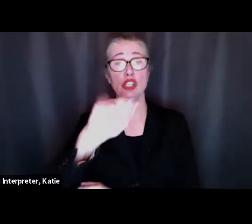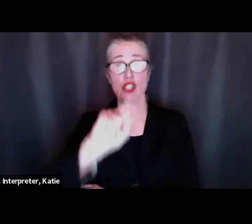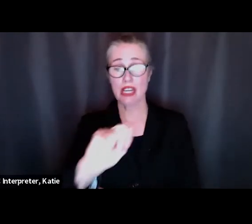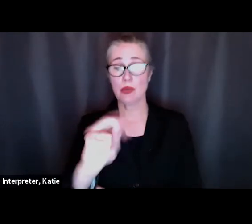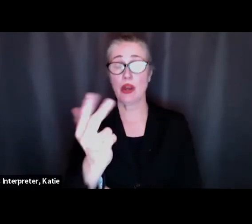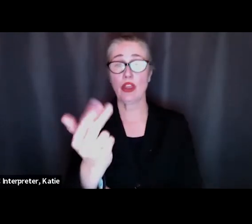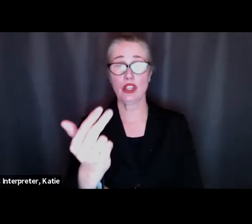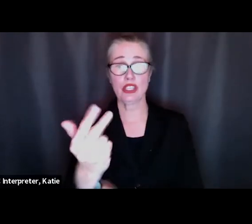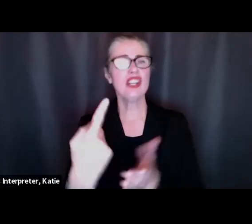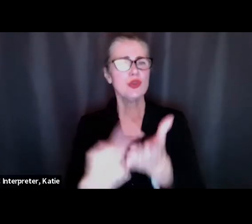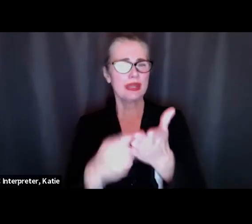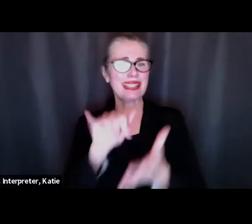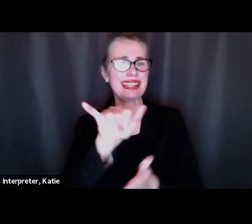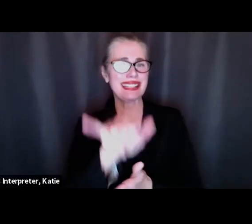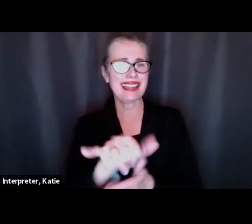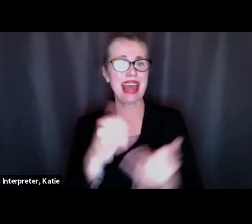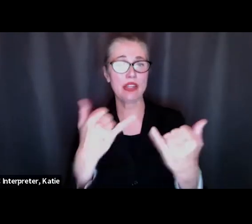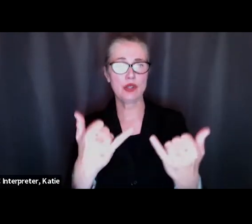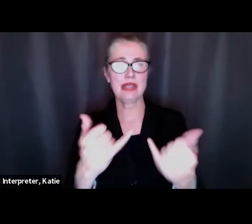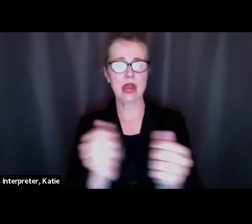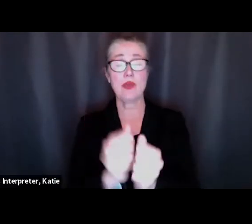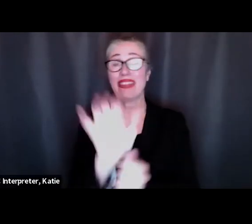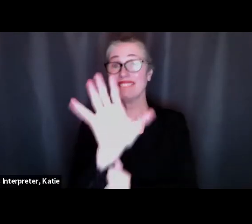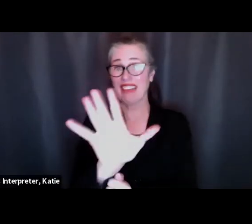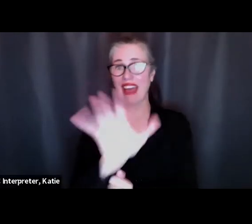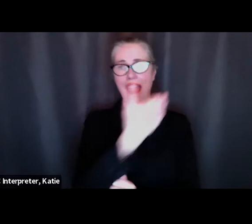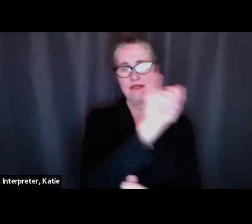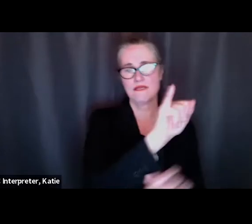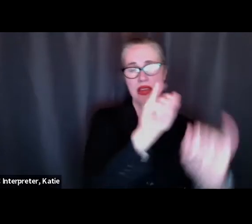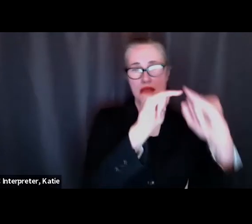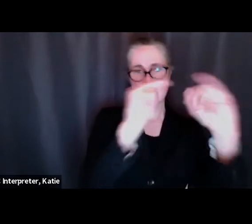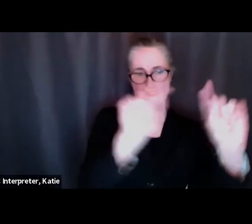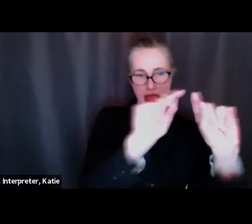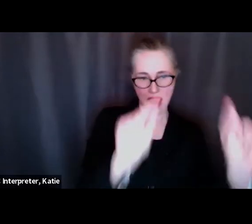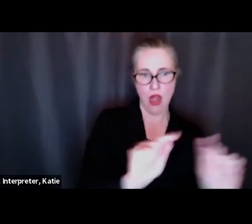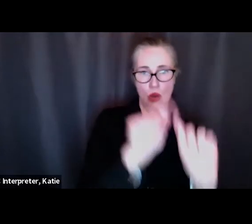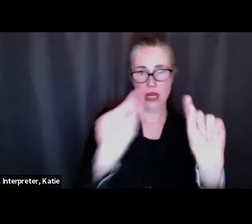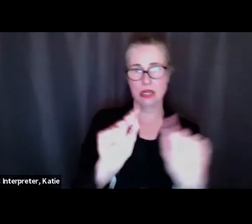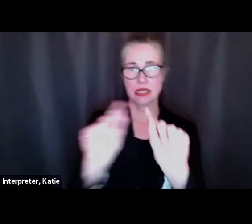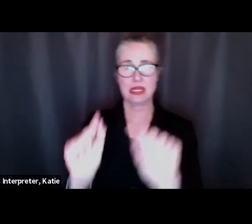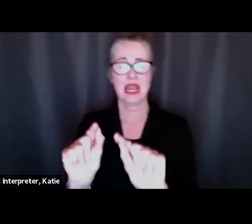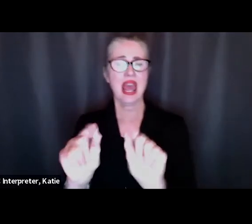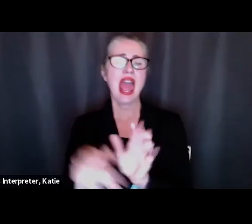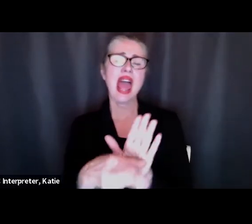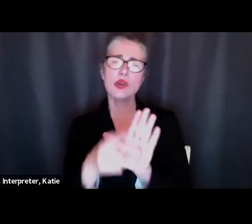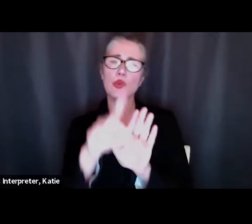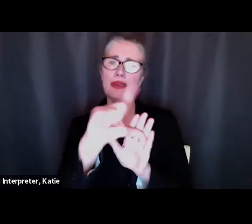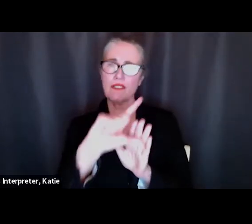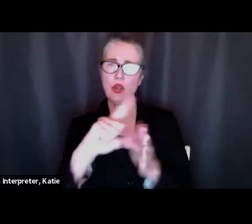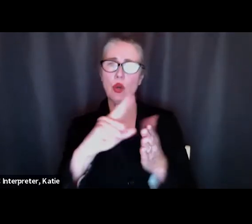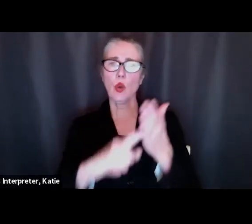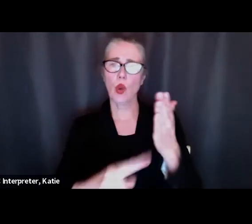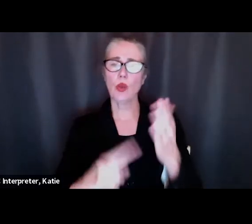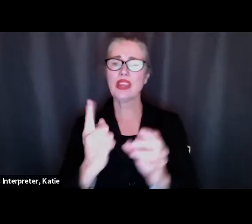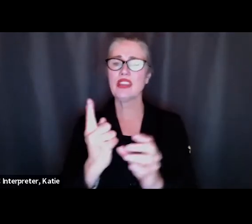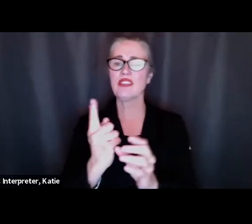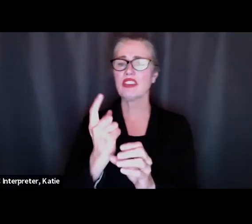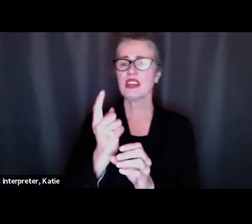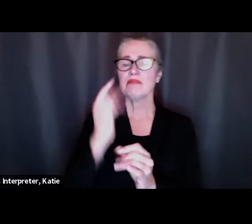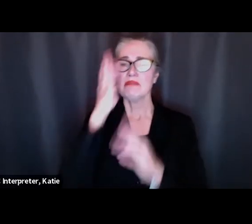scenario today and then really just a review of the scenarios that we've generated thus far and those are ones that you've had now